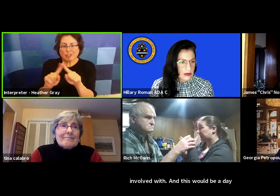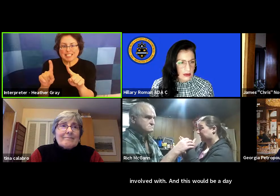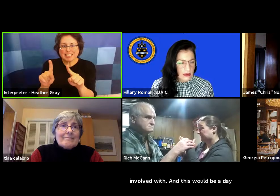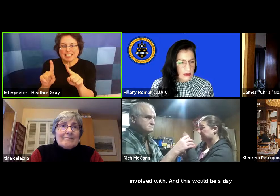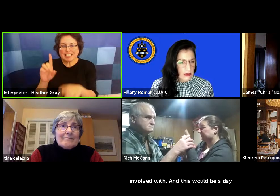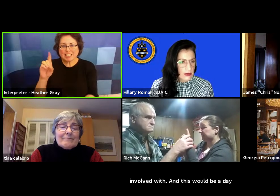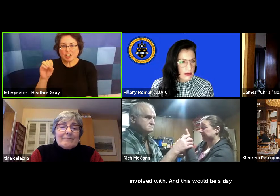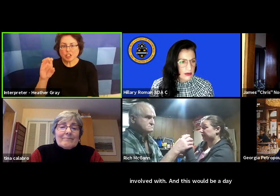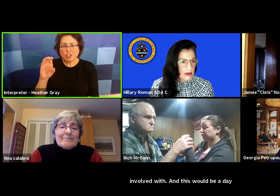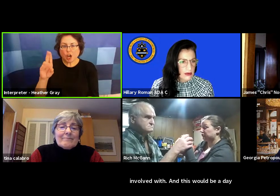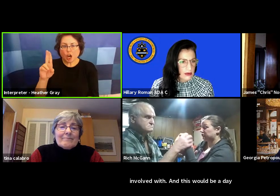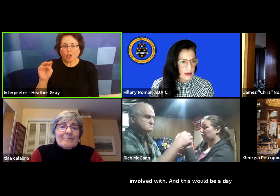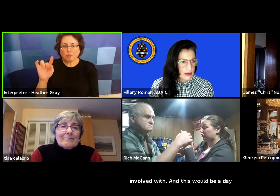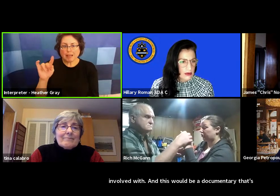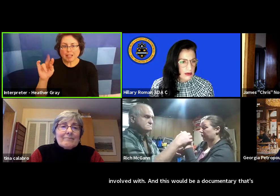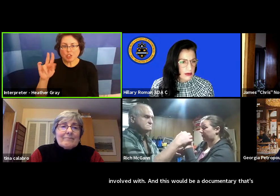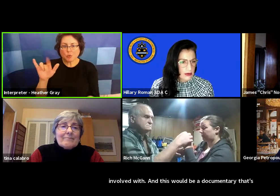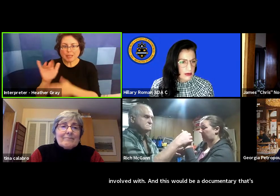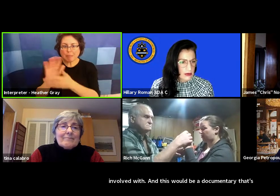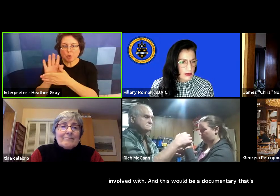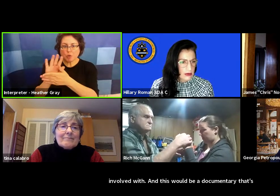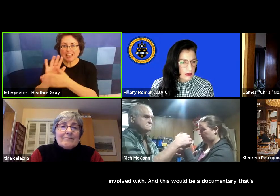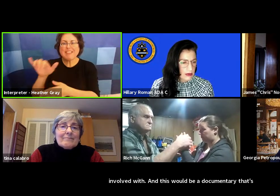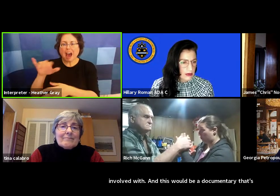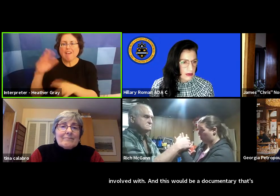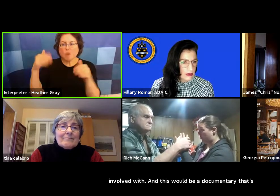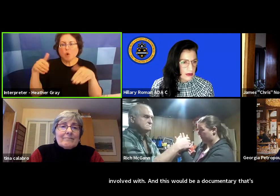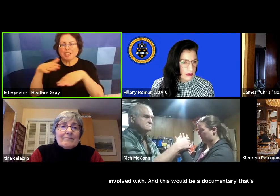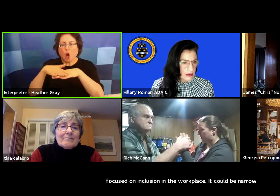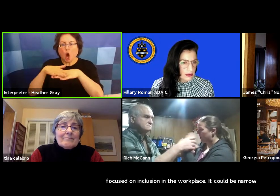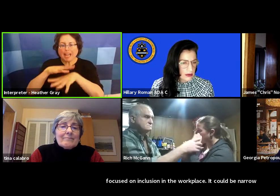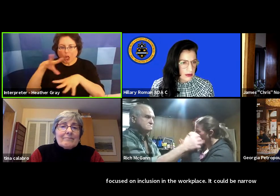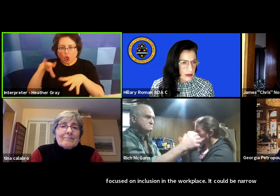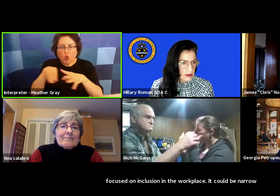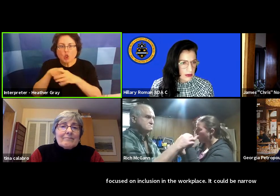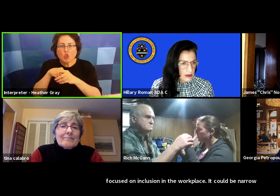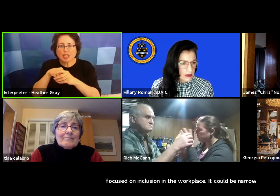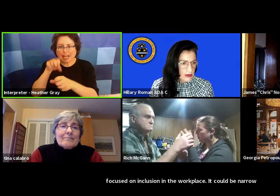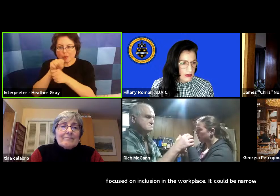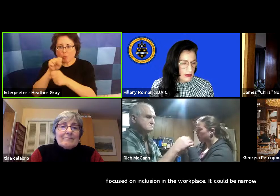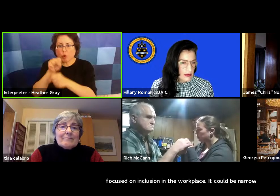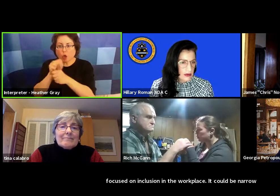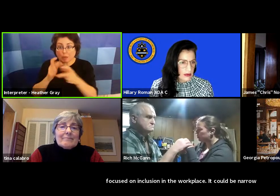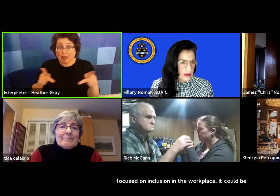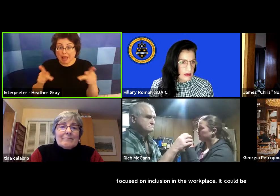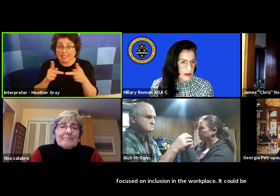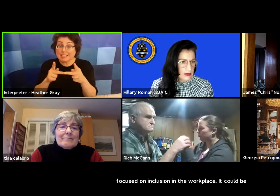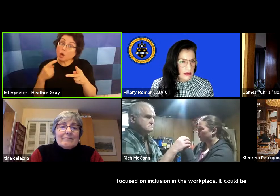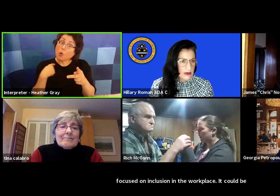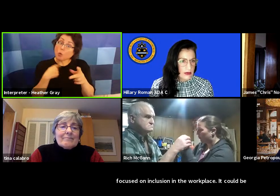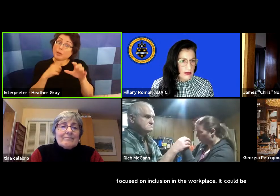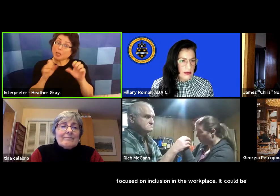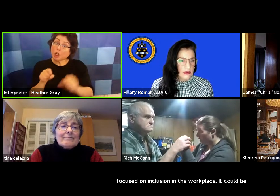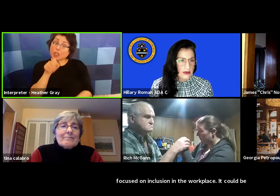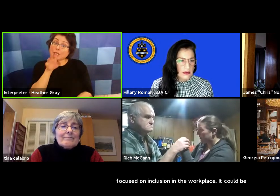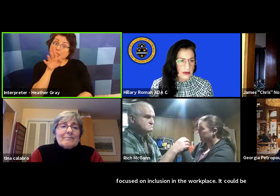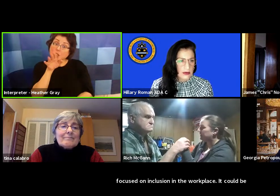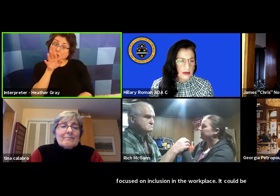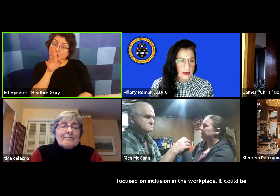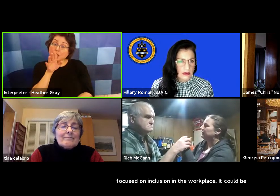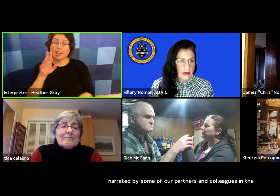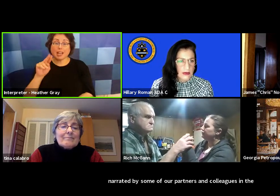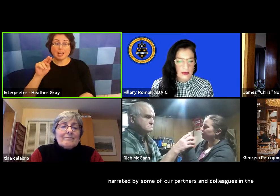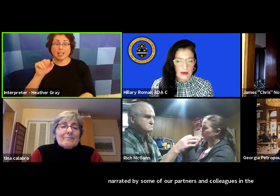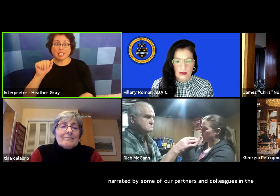that's focused on inclusion in the workplace. It could be narrated by some of our partners and colleagues in the community, such as